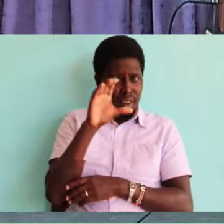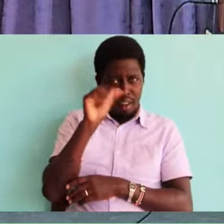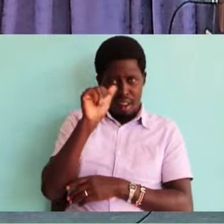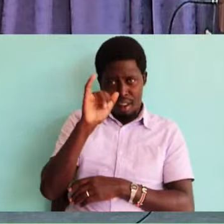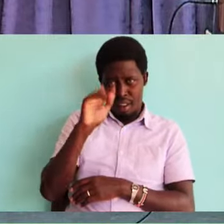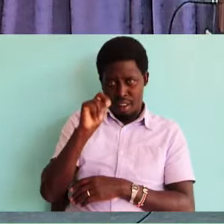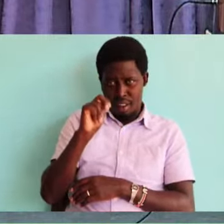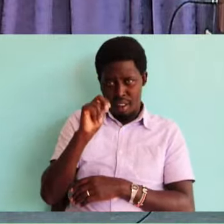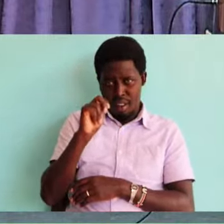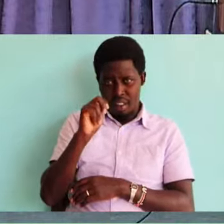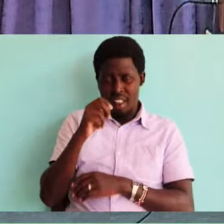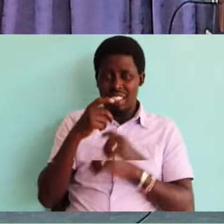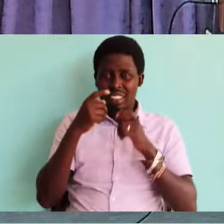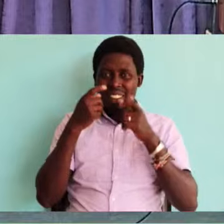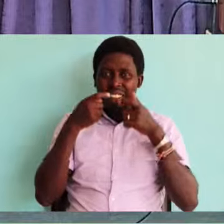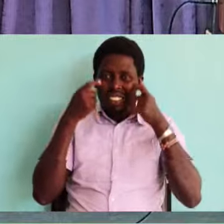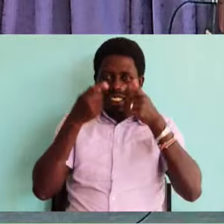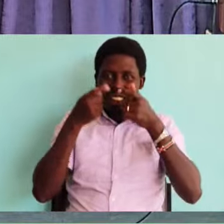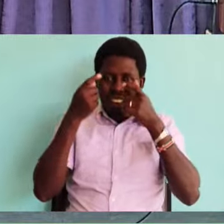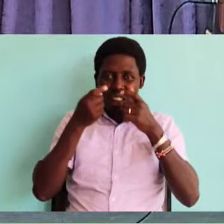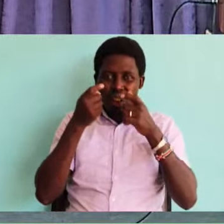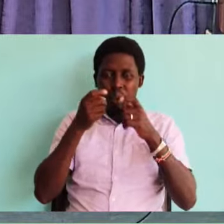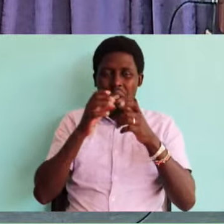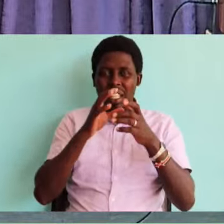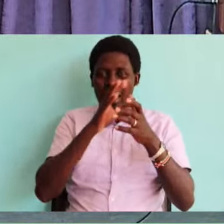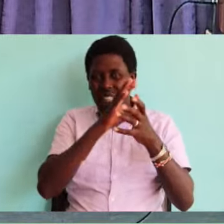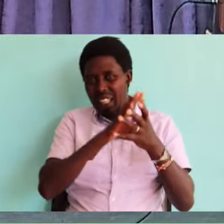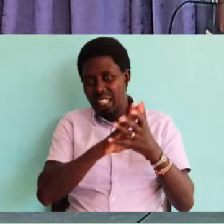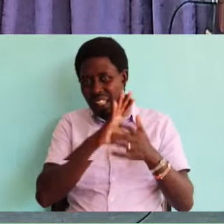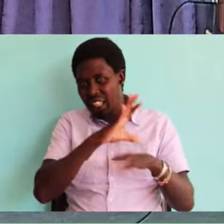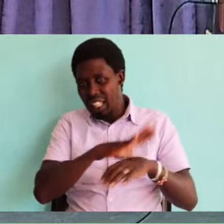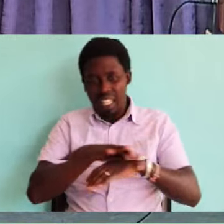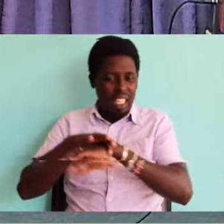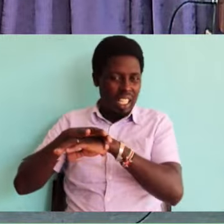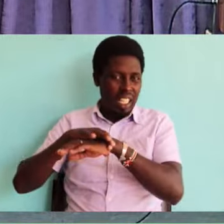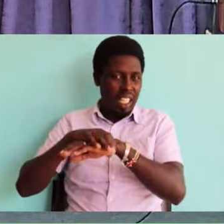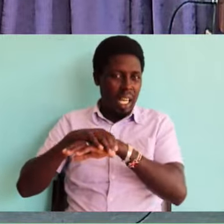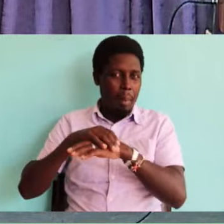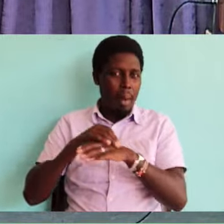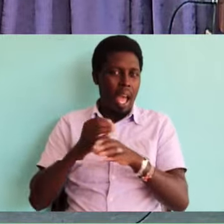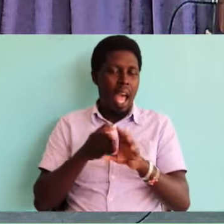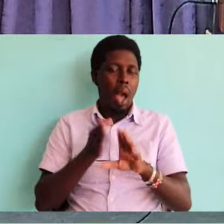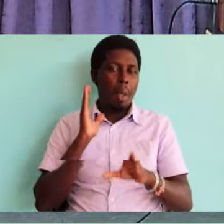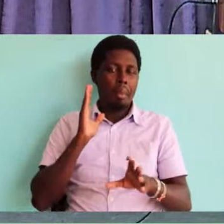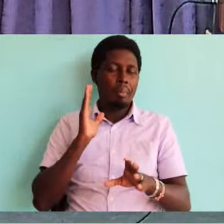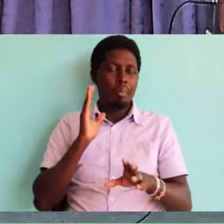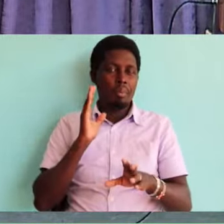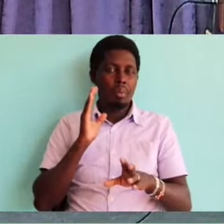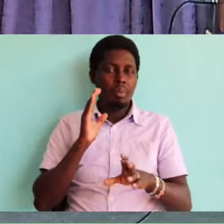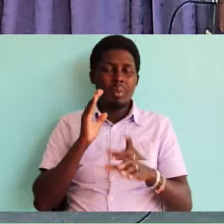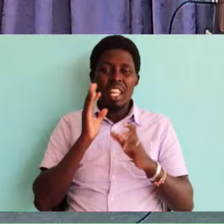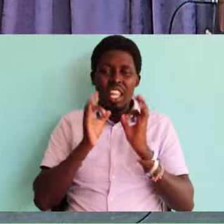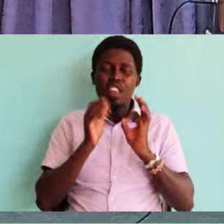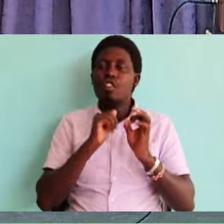sin wants to take him way down. He's telling him if he's not careful, sin